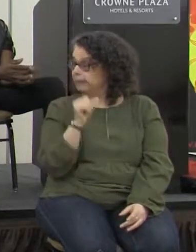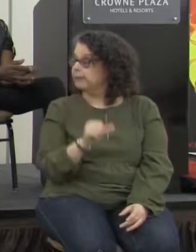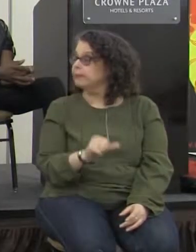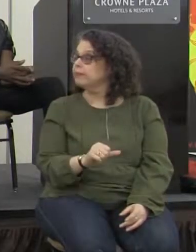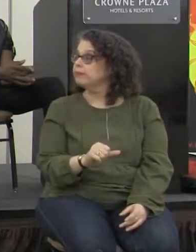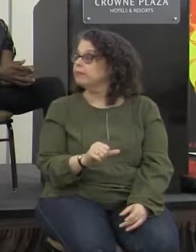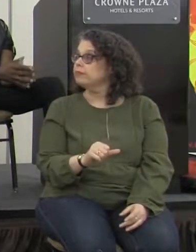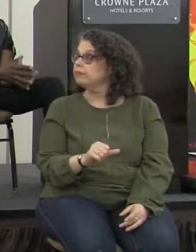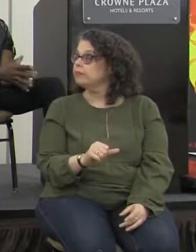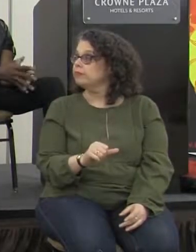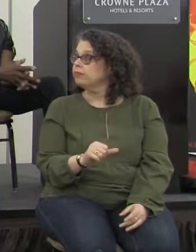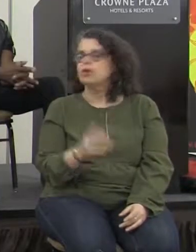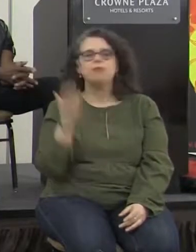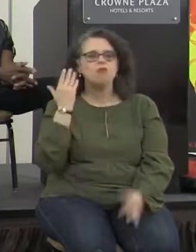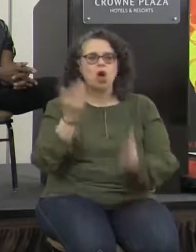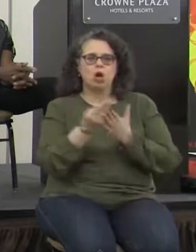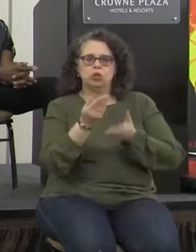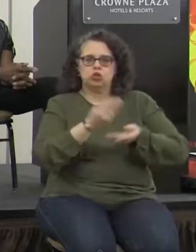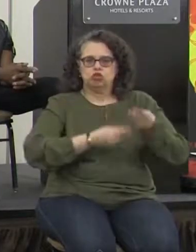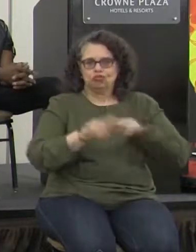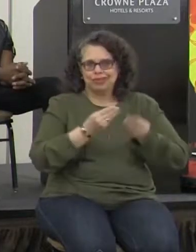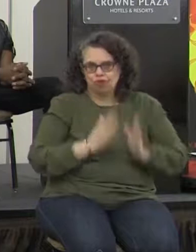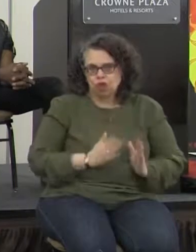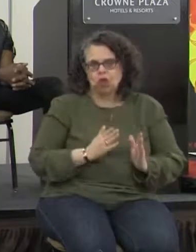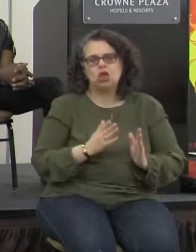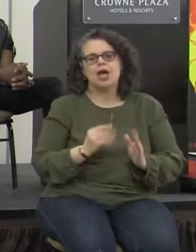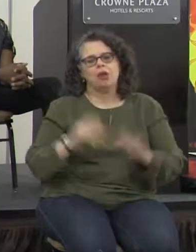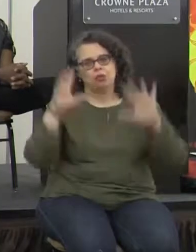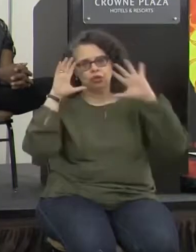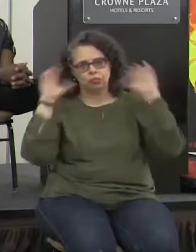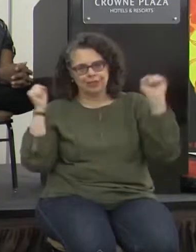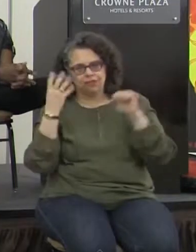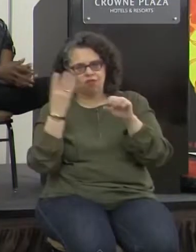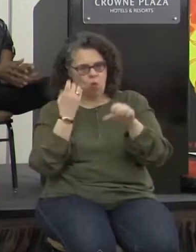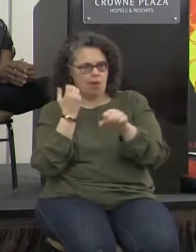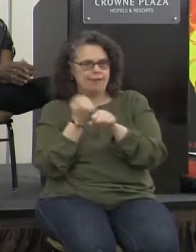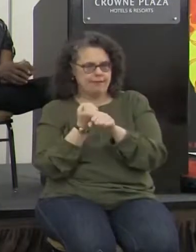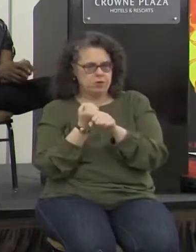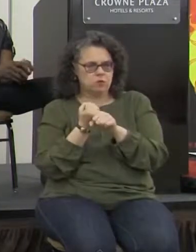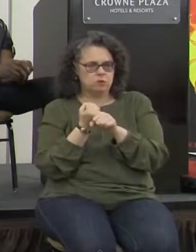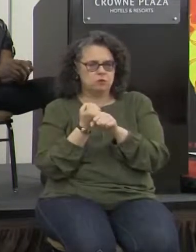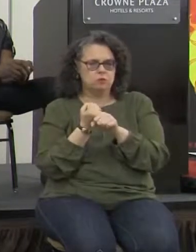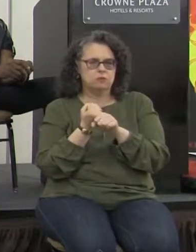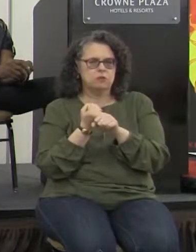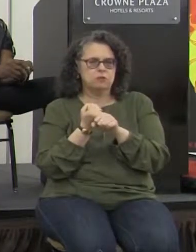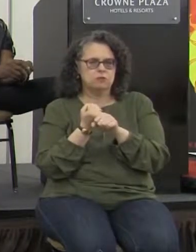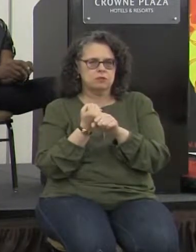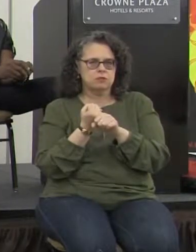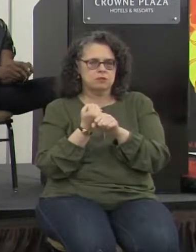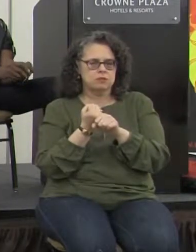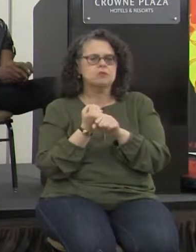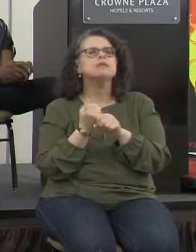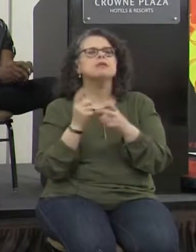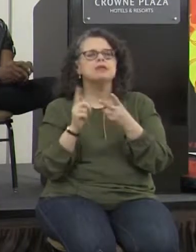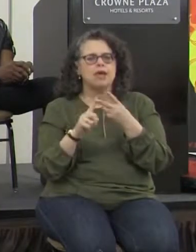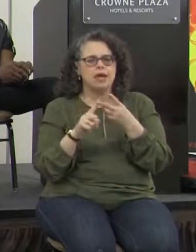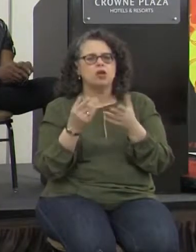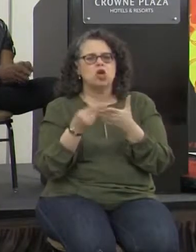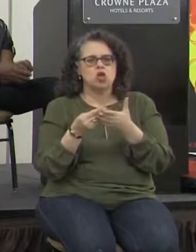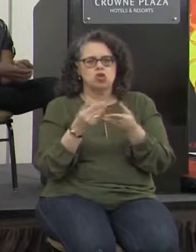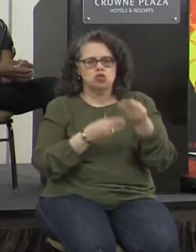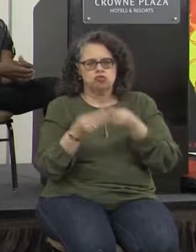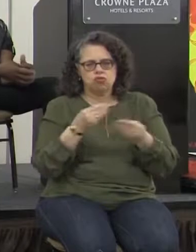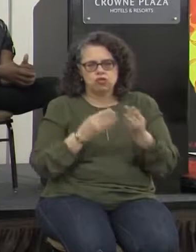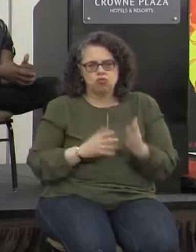Before being the treasurer, I was the president for 4 years and, the president for 4 years and the treasurer